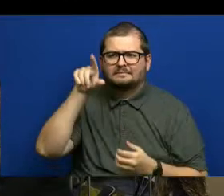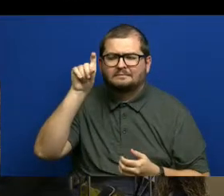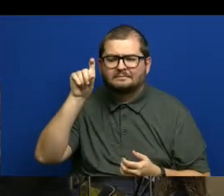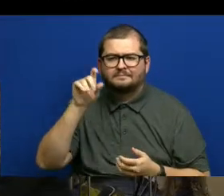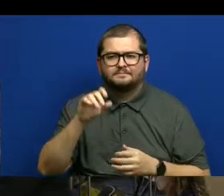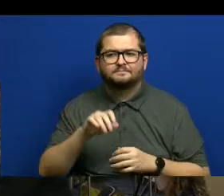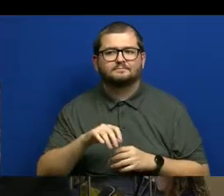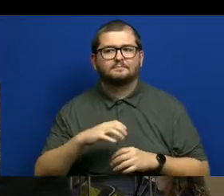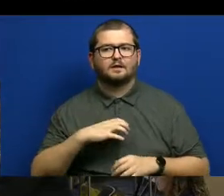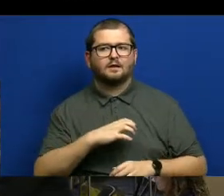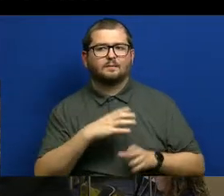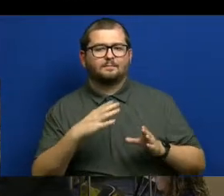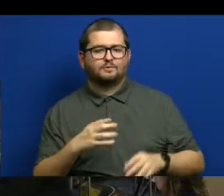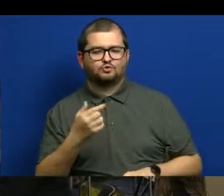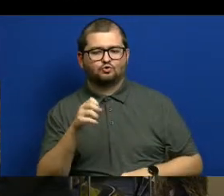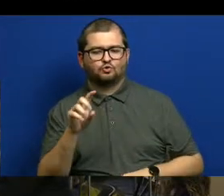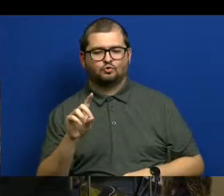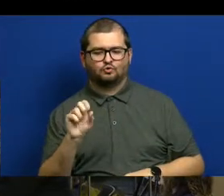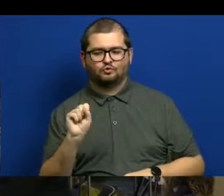Commissioner Goodstein.